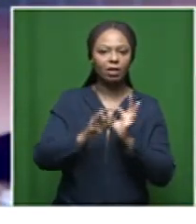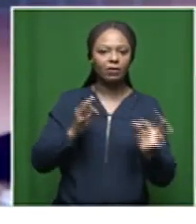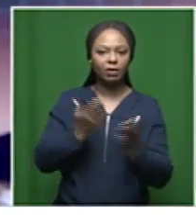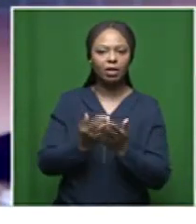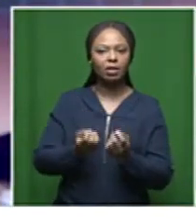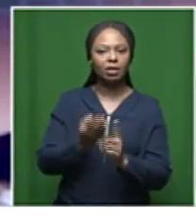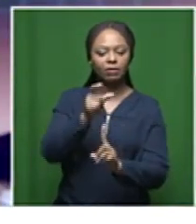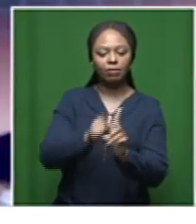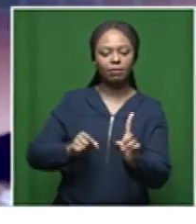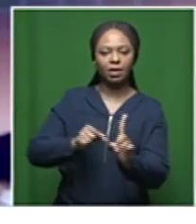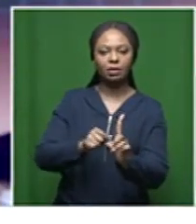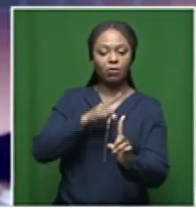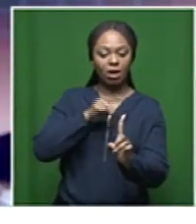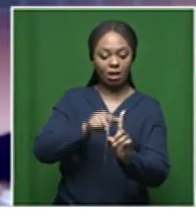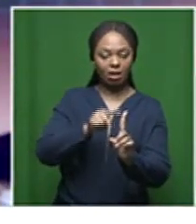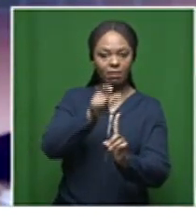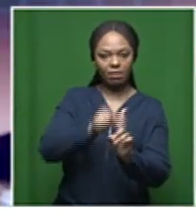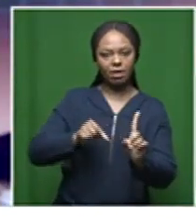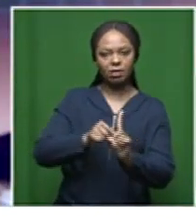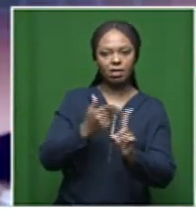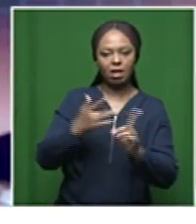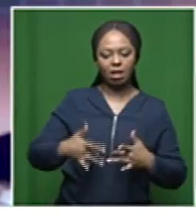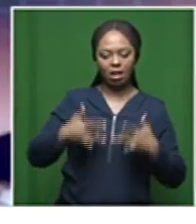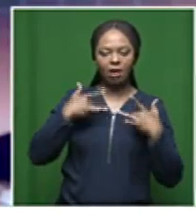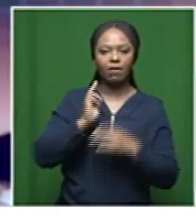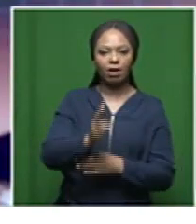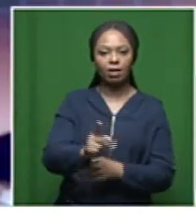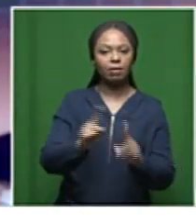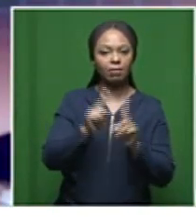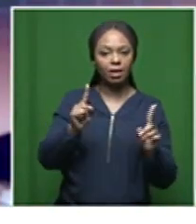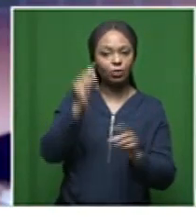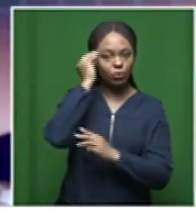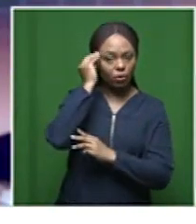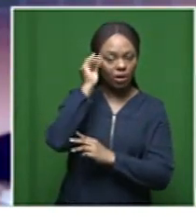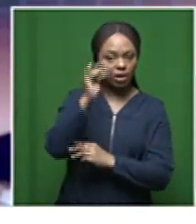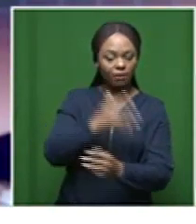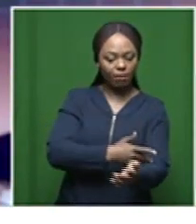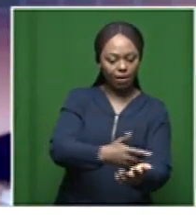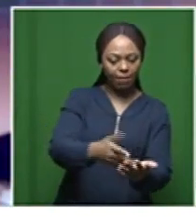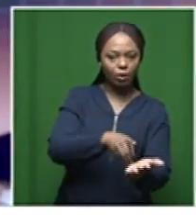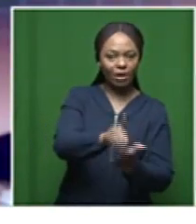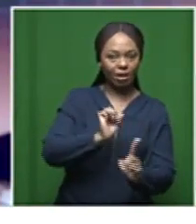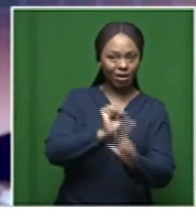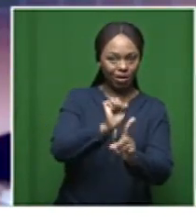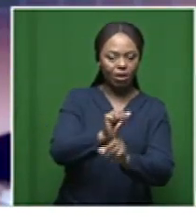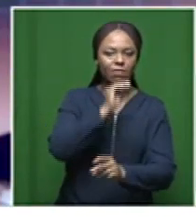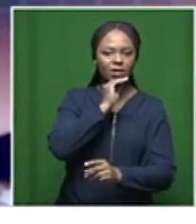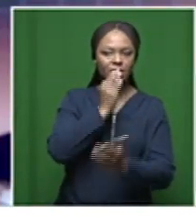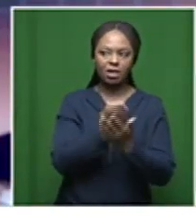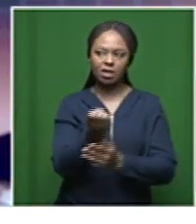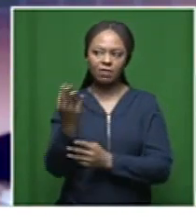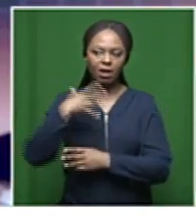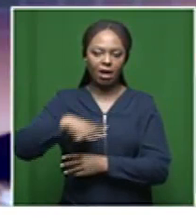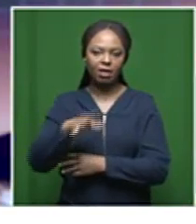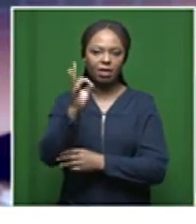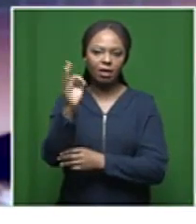and of course, a second chance in life. But did you know that each time you donate blood, you give 3 people the most important gift, which is the gift of